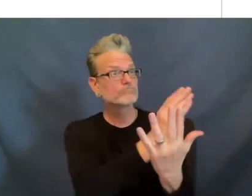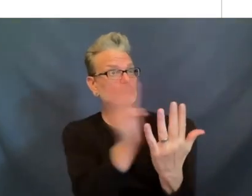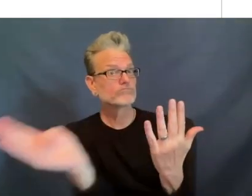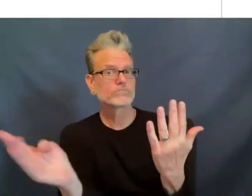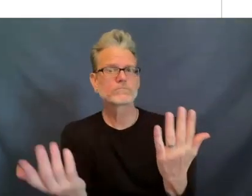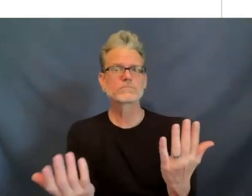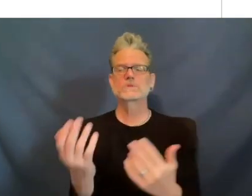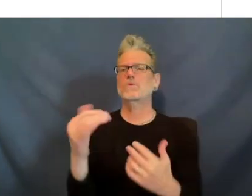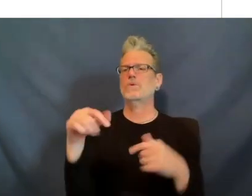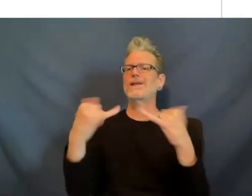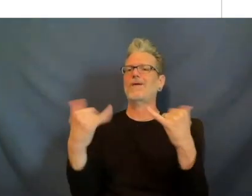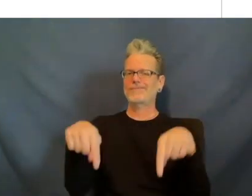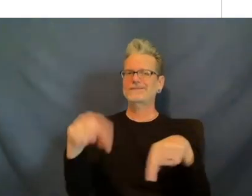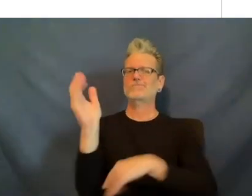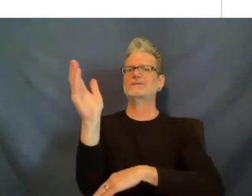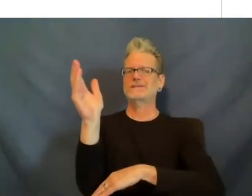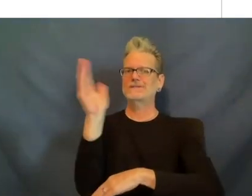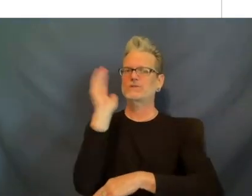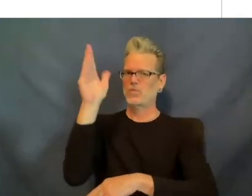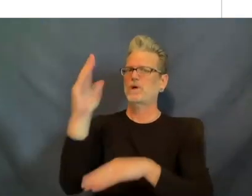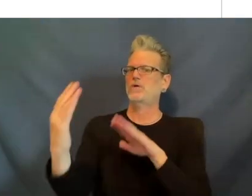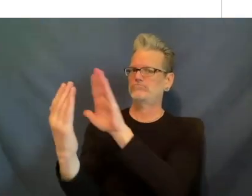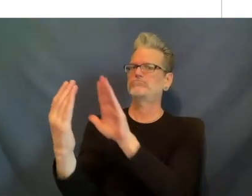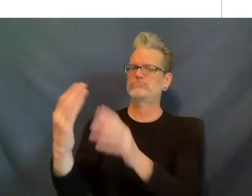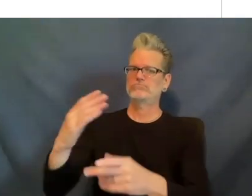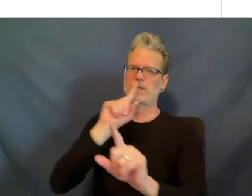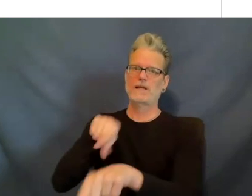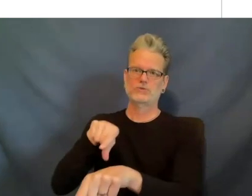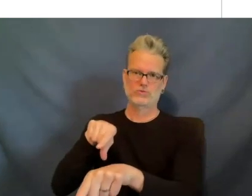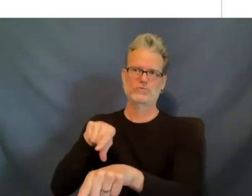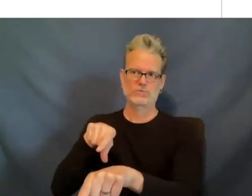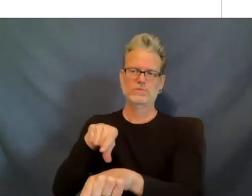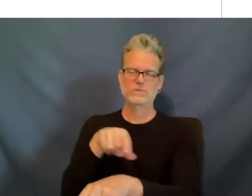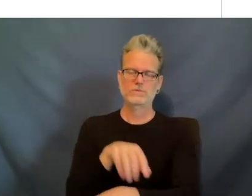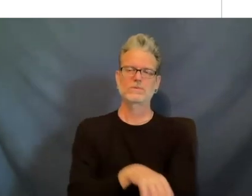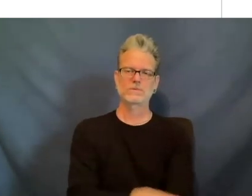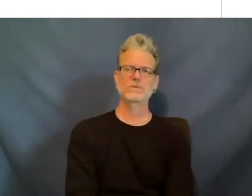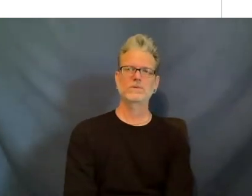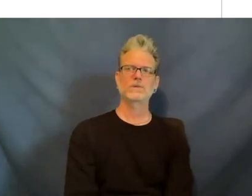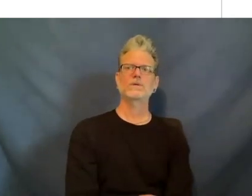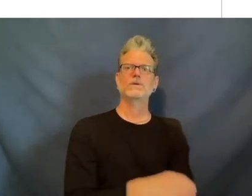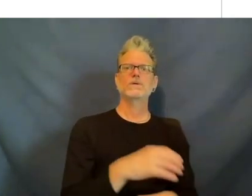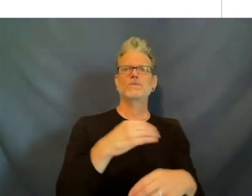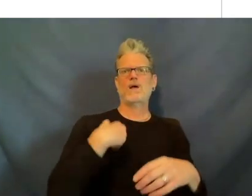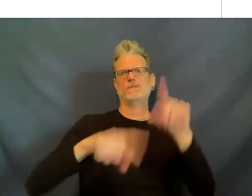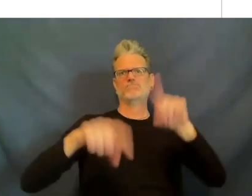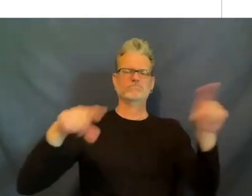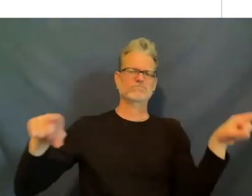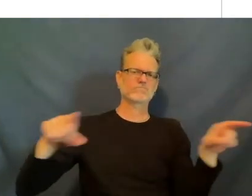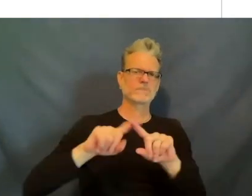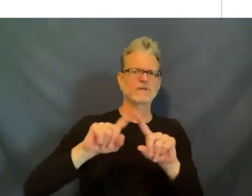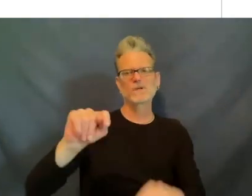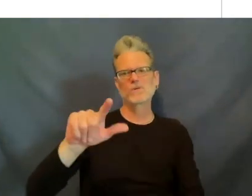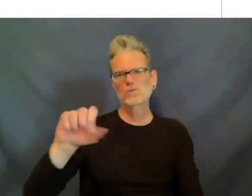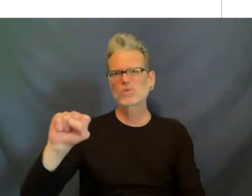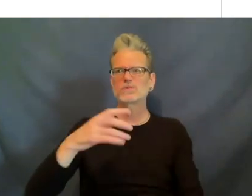this part of the presentation is intended to address and start kind of mapping out that array of different tools and pathways for